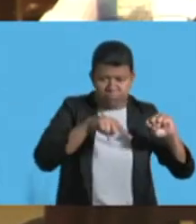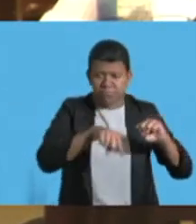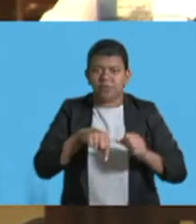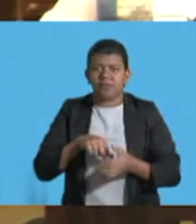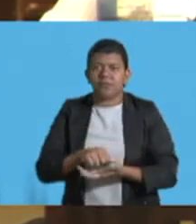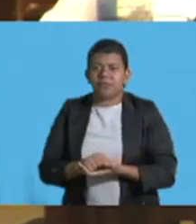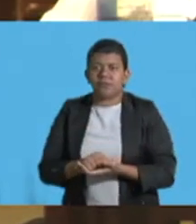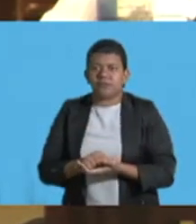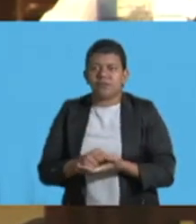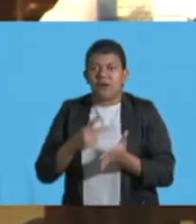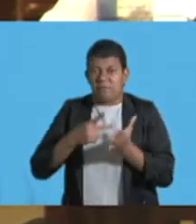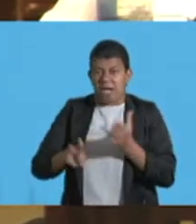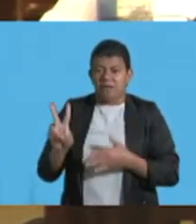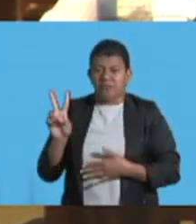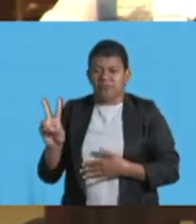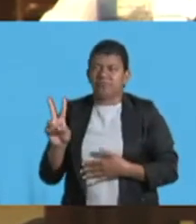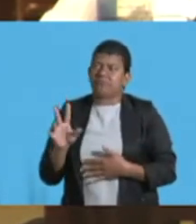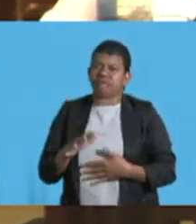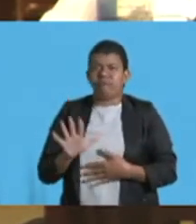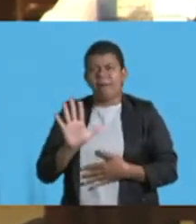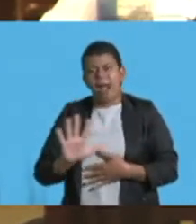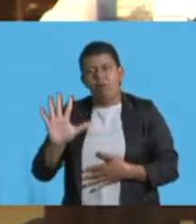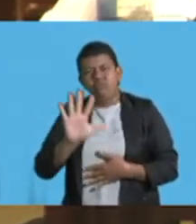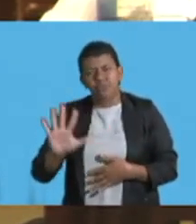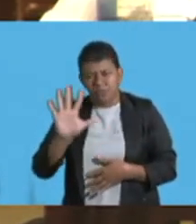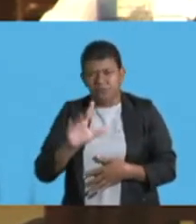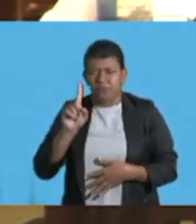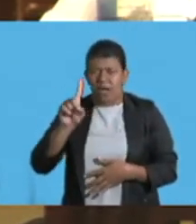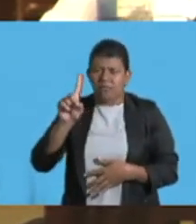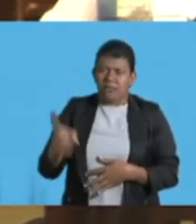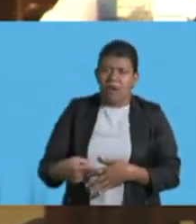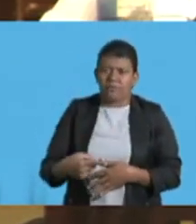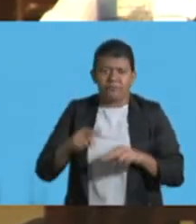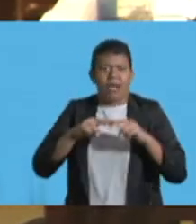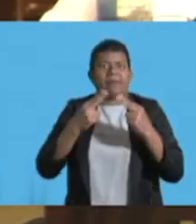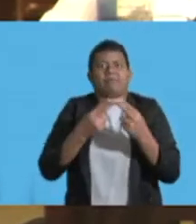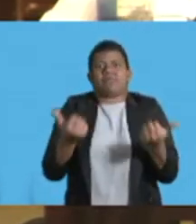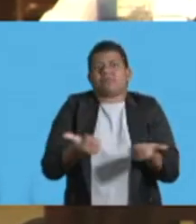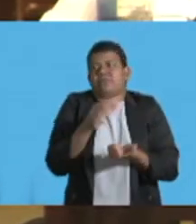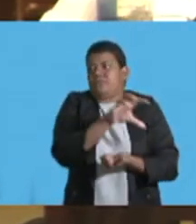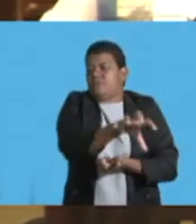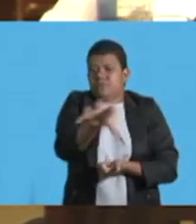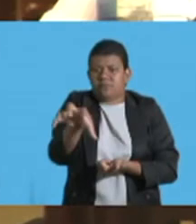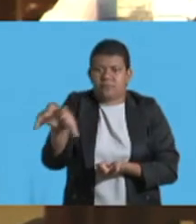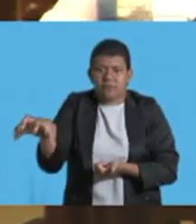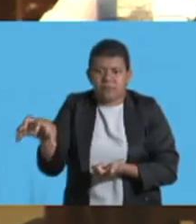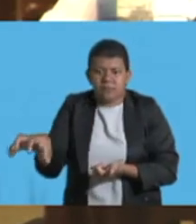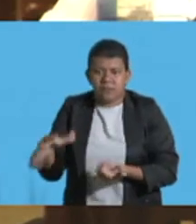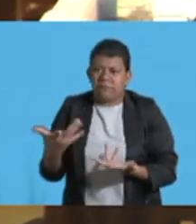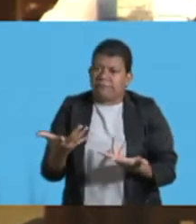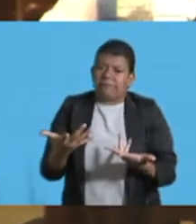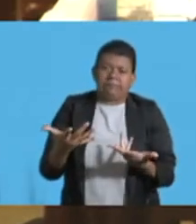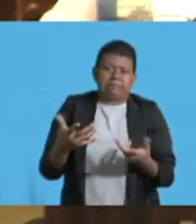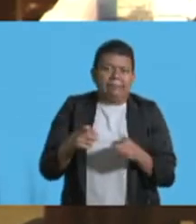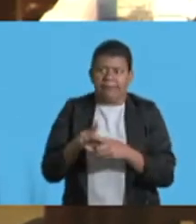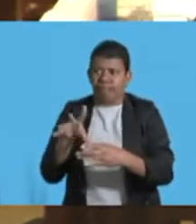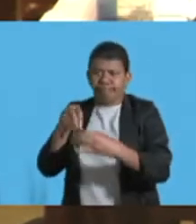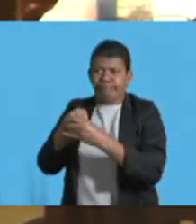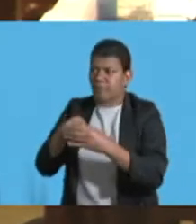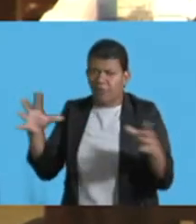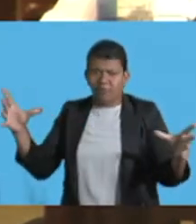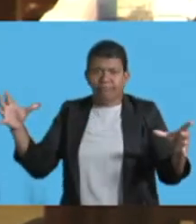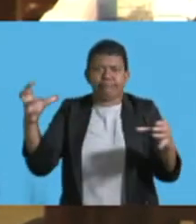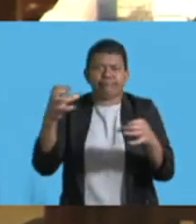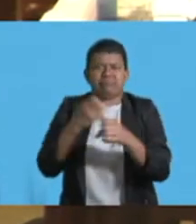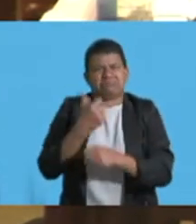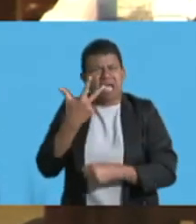approximately 2,000 households, which is equivalent to 8,000 respondents, representing